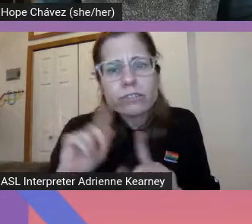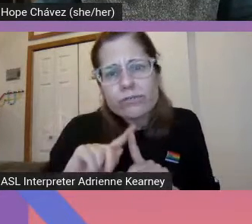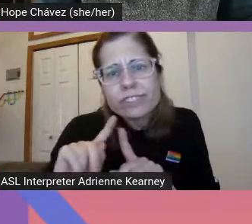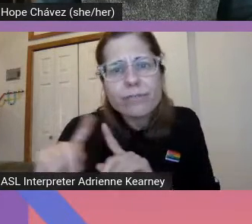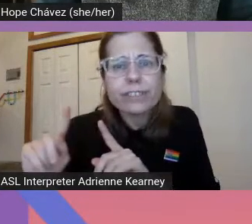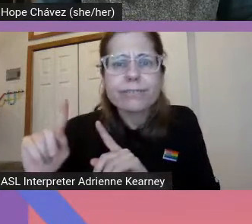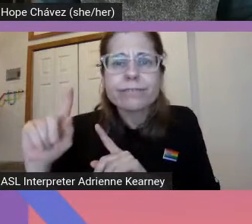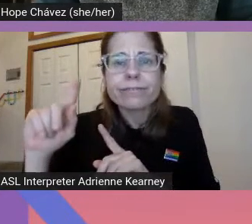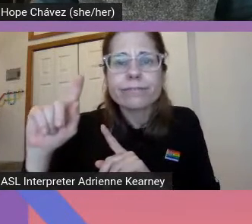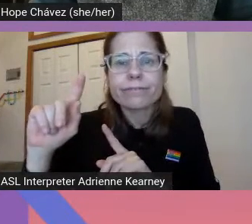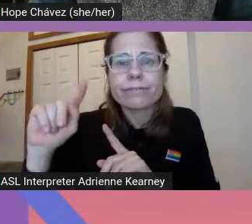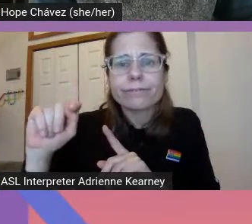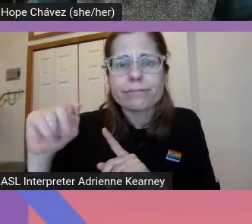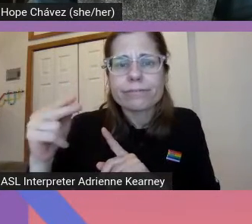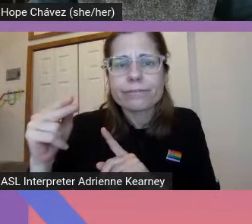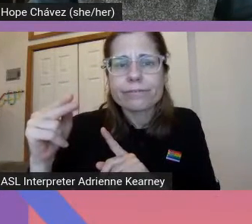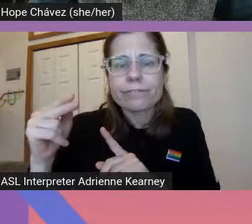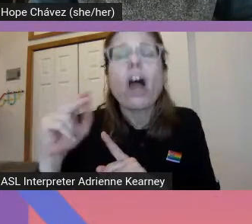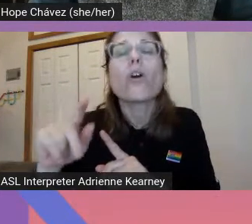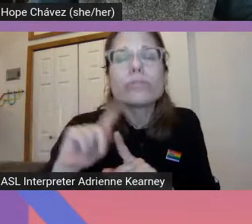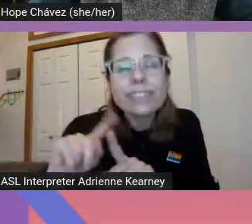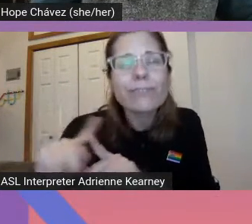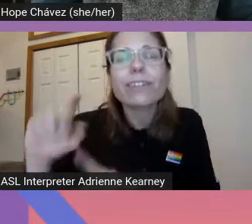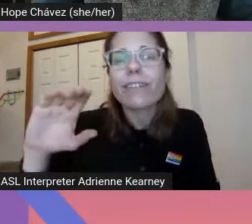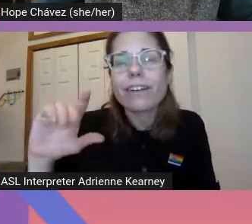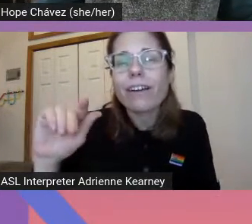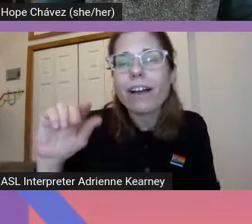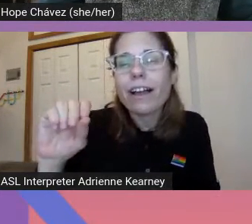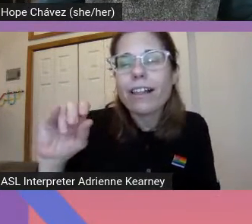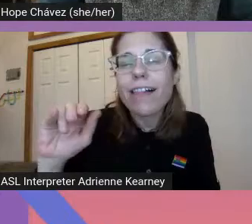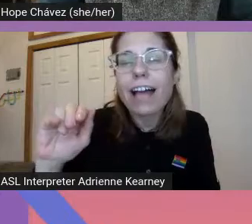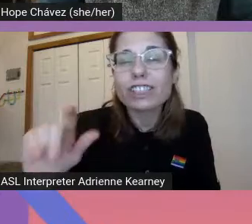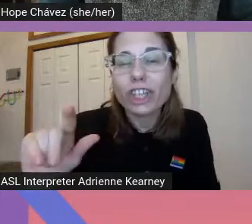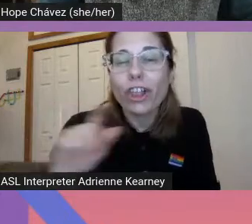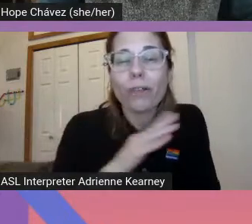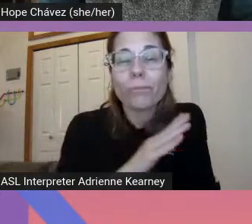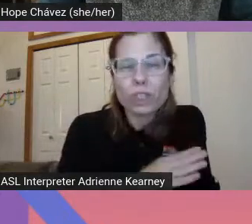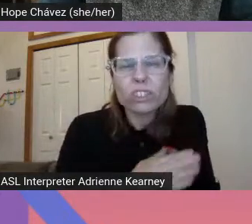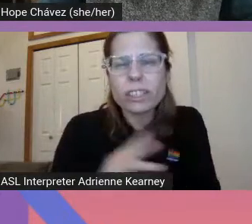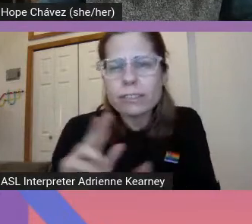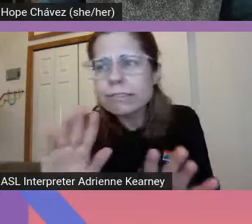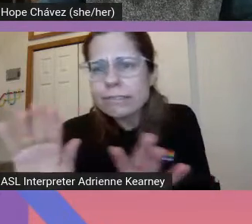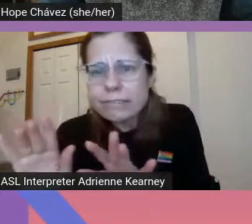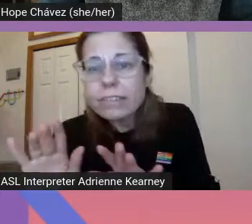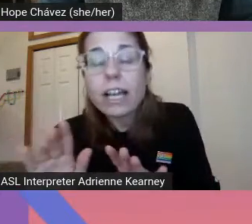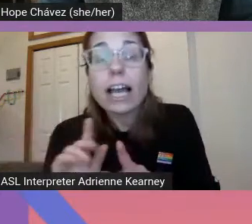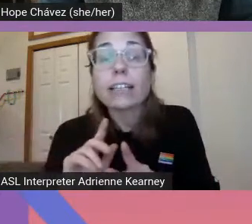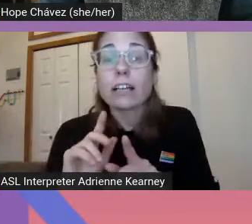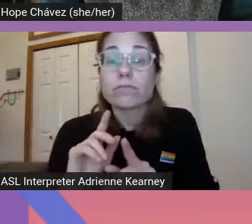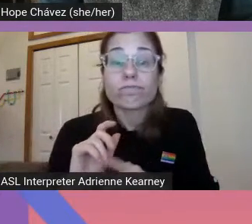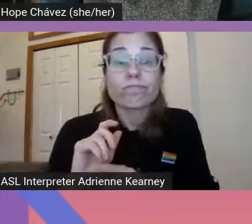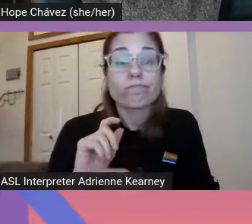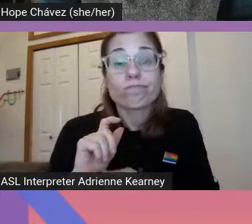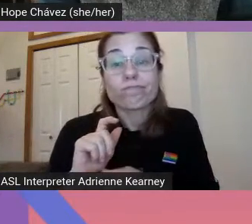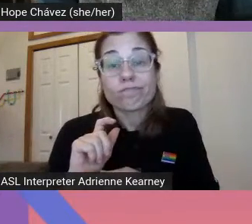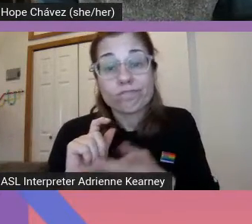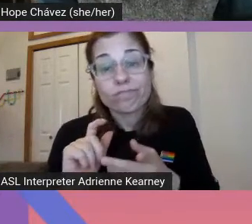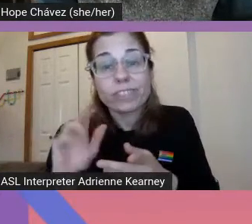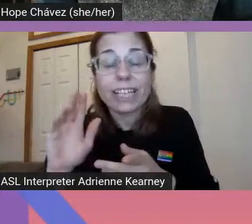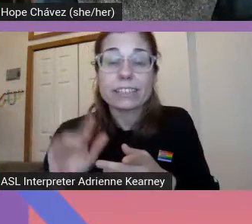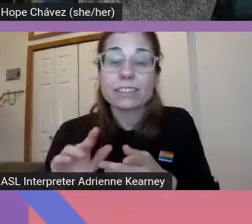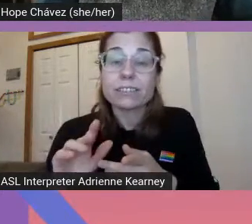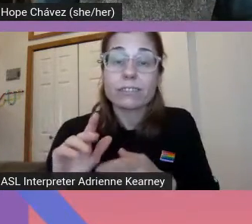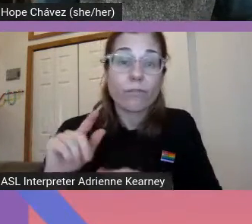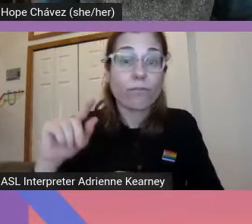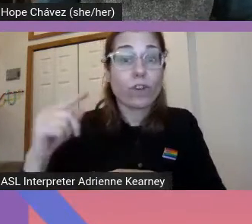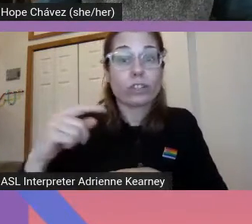to those classical pieces. So it should be fun. It's our first time doing creating a virtual gallery. So